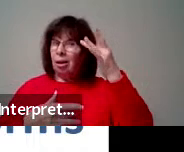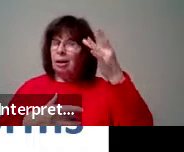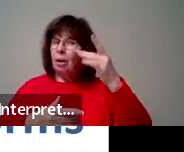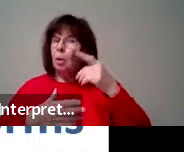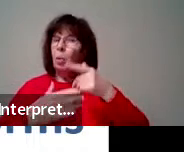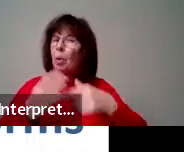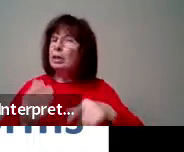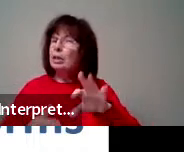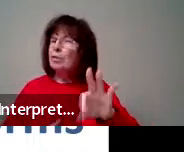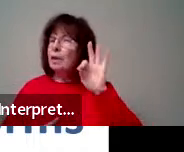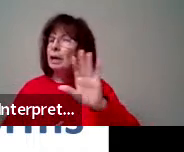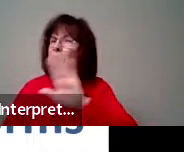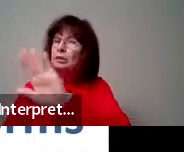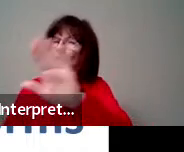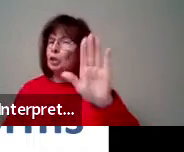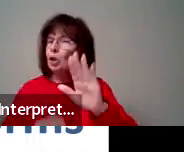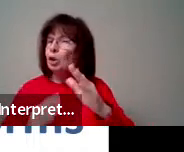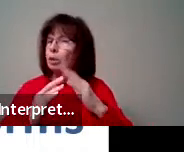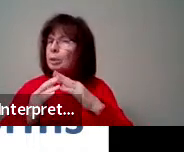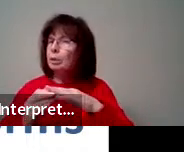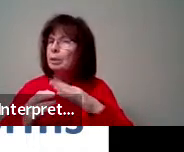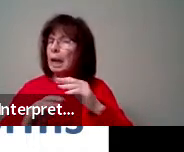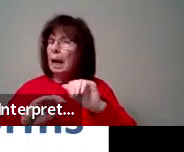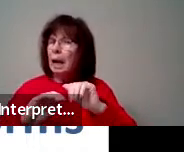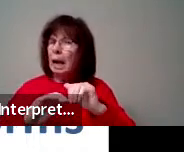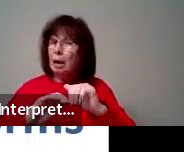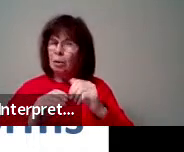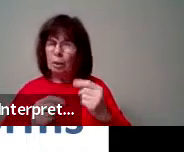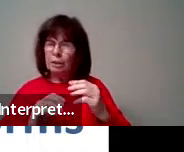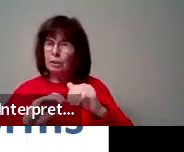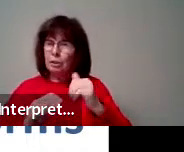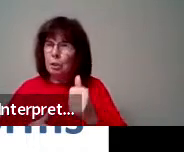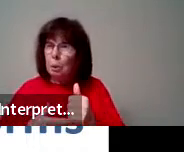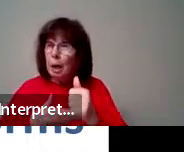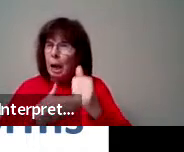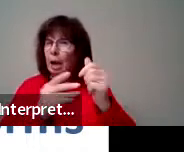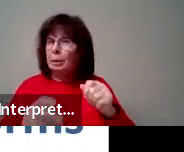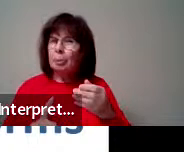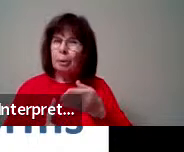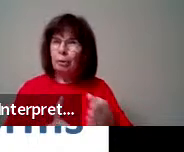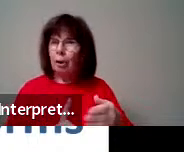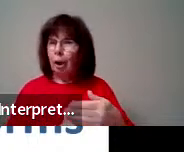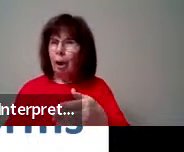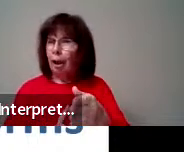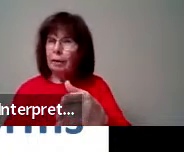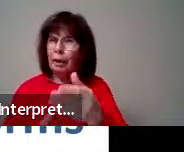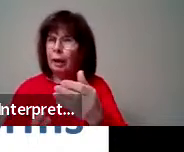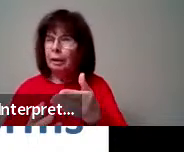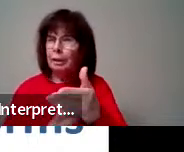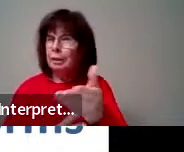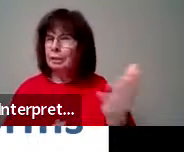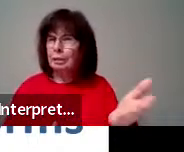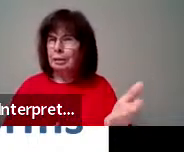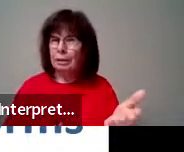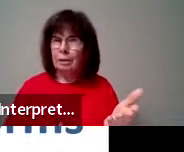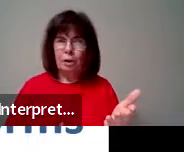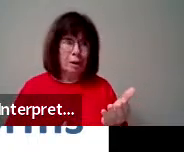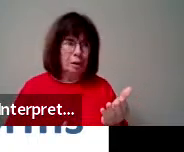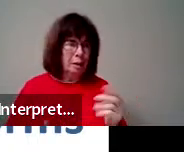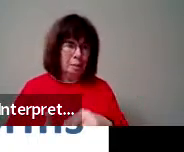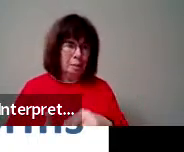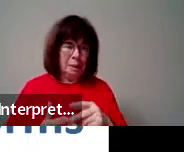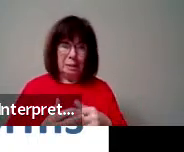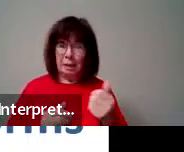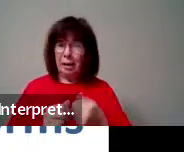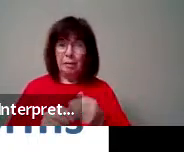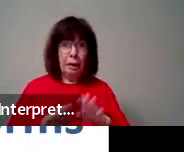serving to help people to navigate this new space that we're in, where everything is virtually